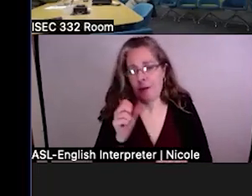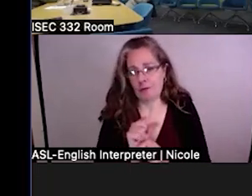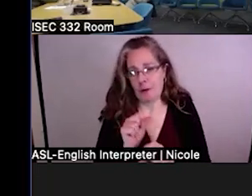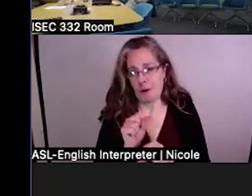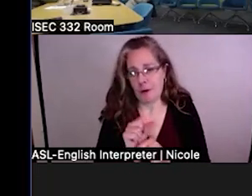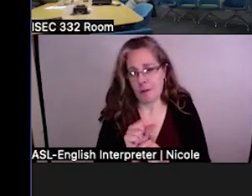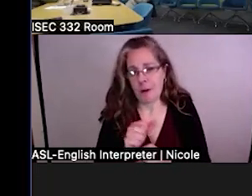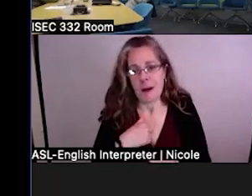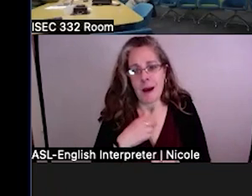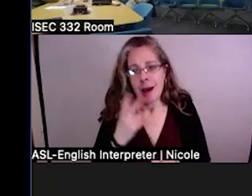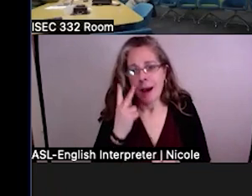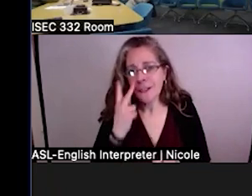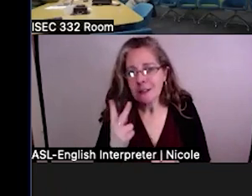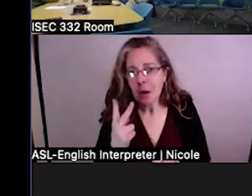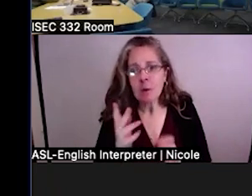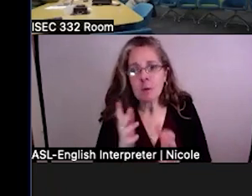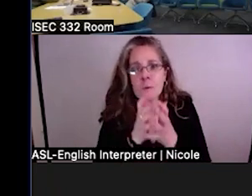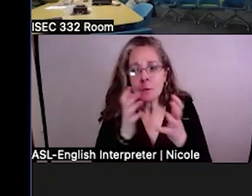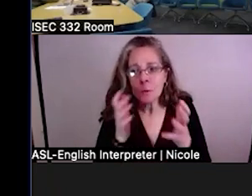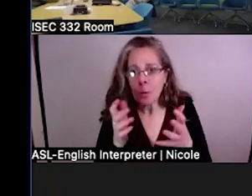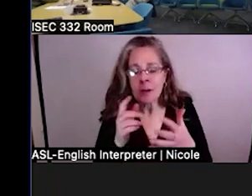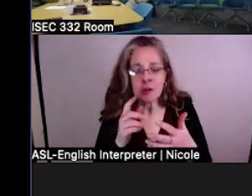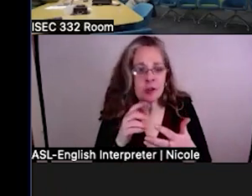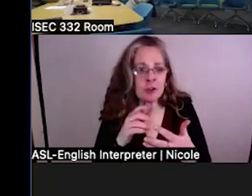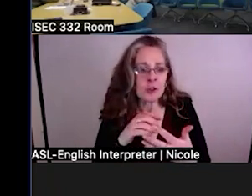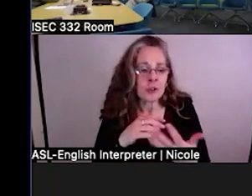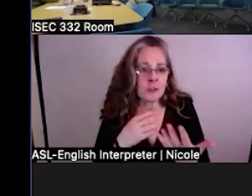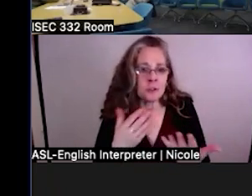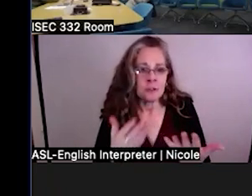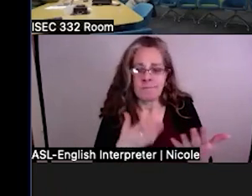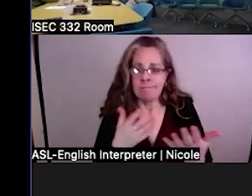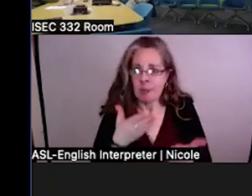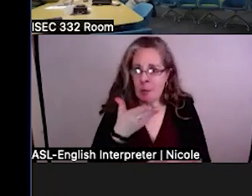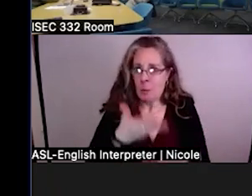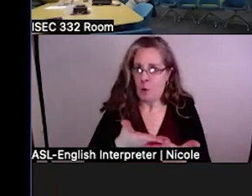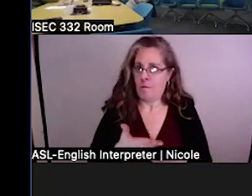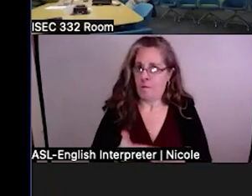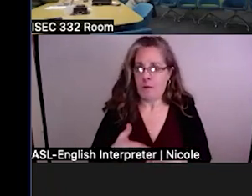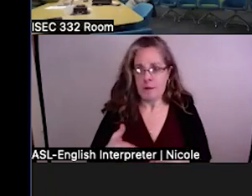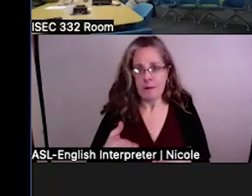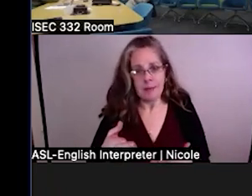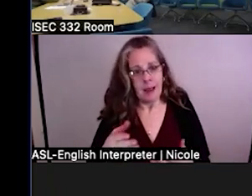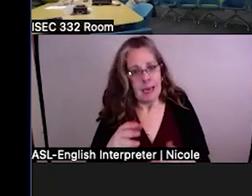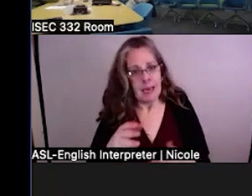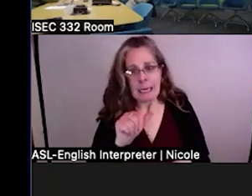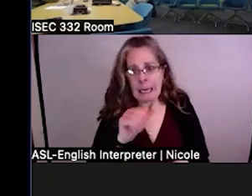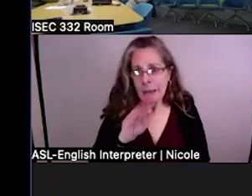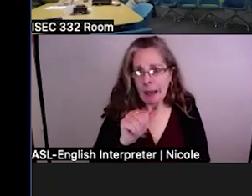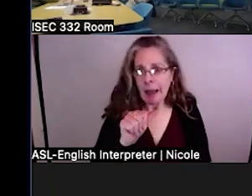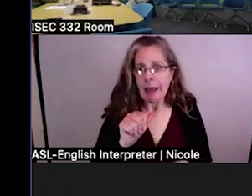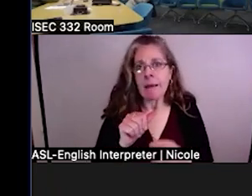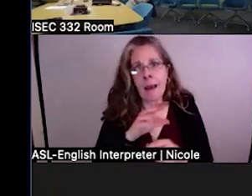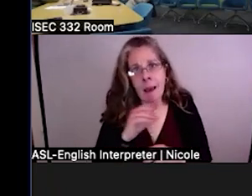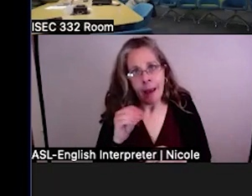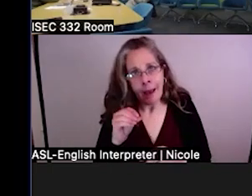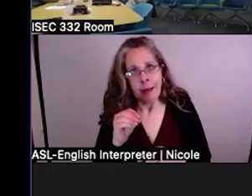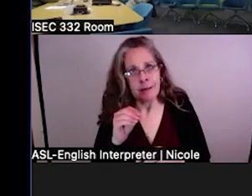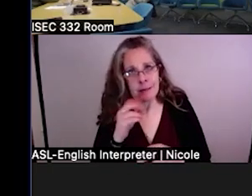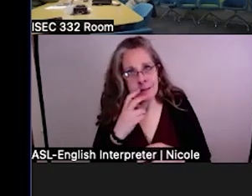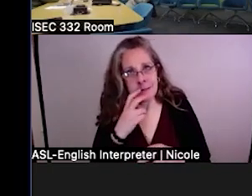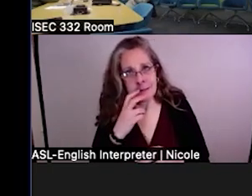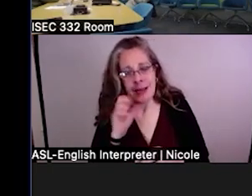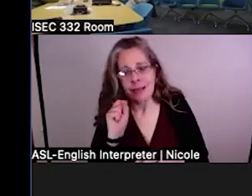of speech pathologists and ABA professionals just like fighting, not getting along, which of course isn't helping